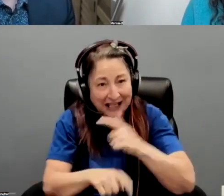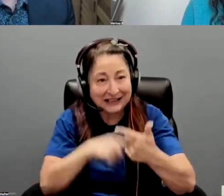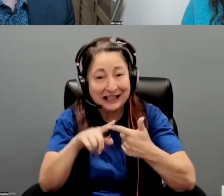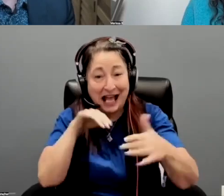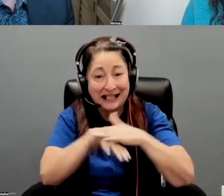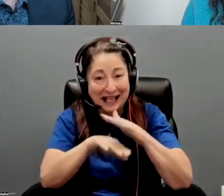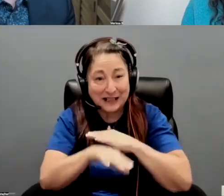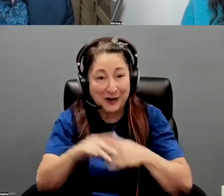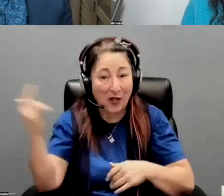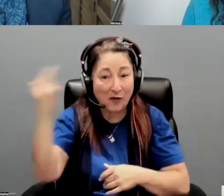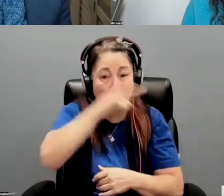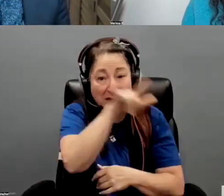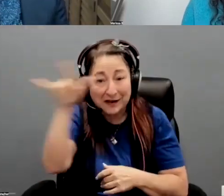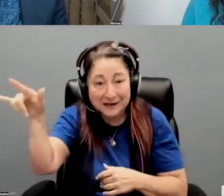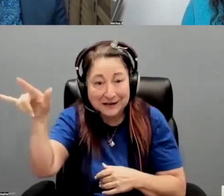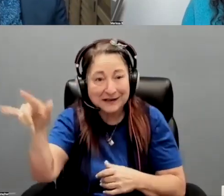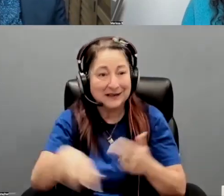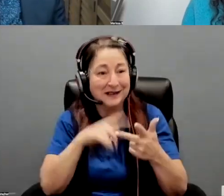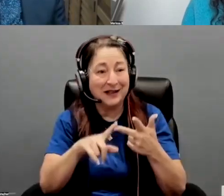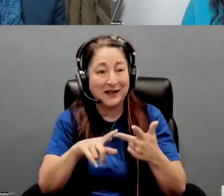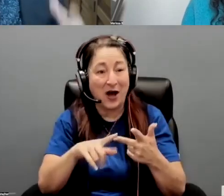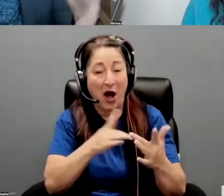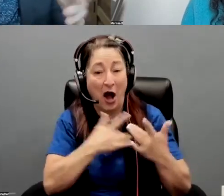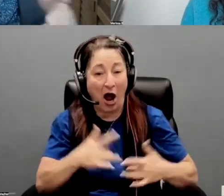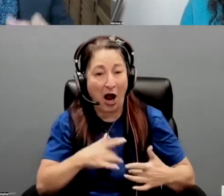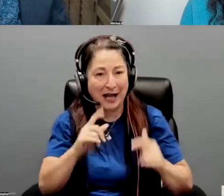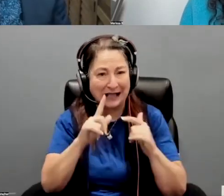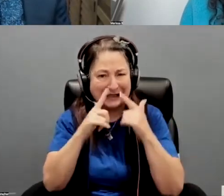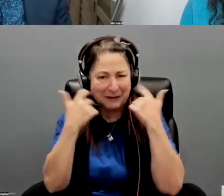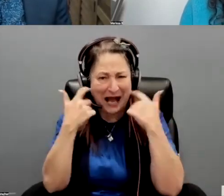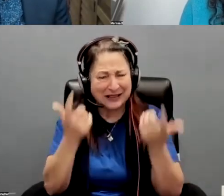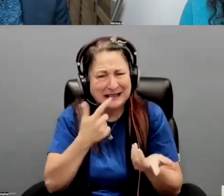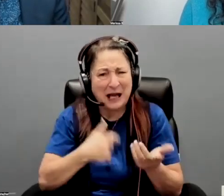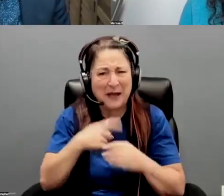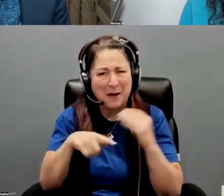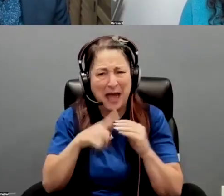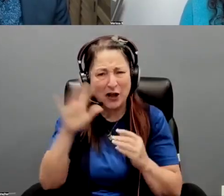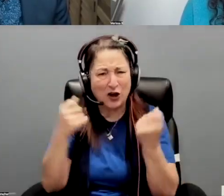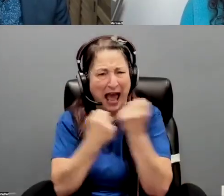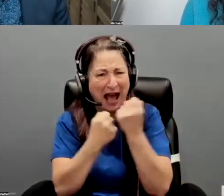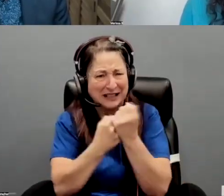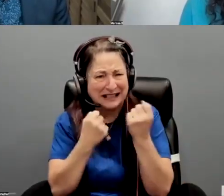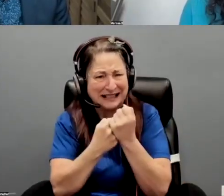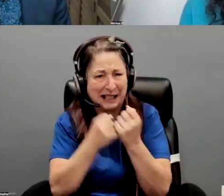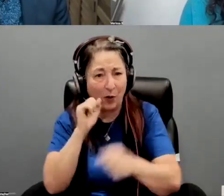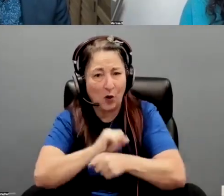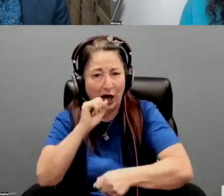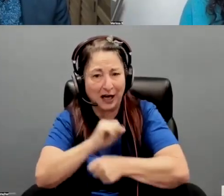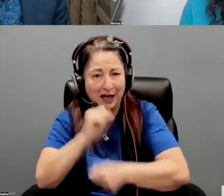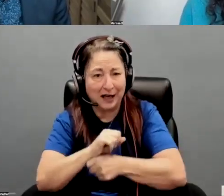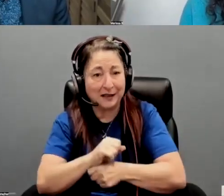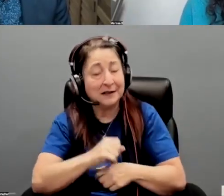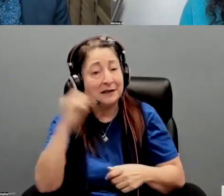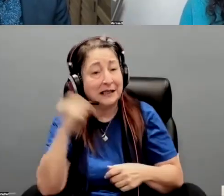air travel, the Heart and Smiles. Tell me more about your advocacy. Yeah, when I